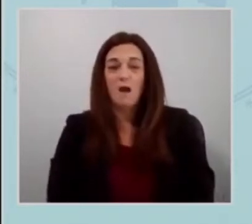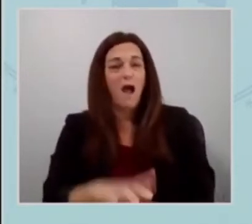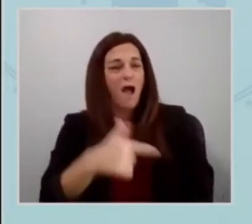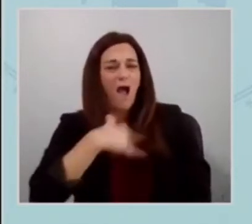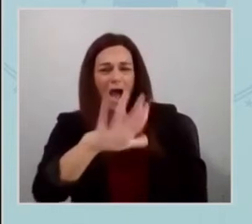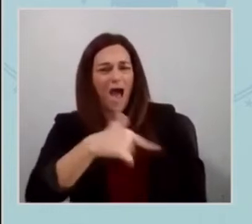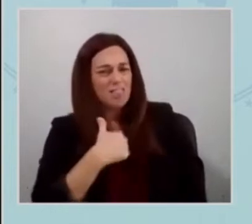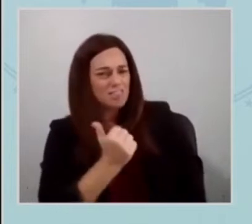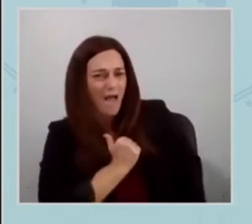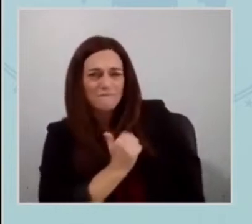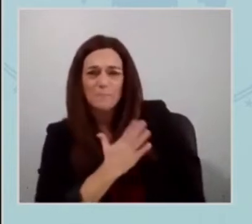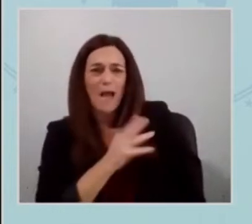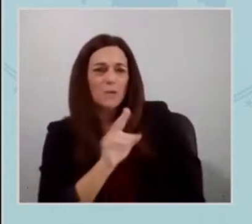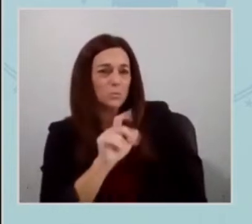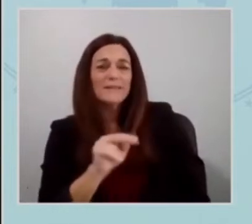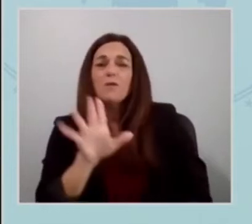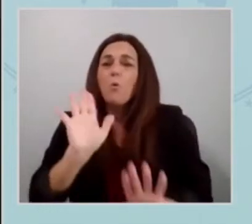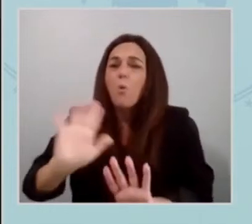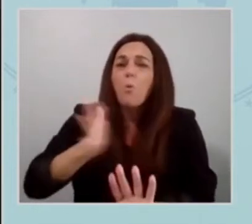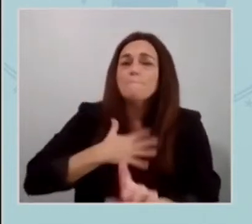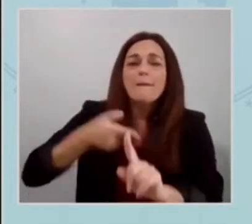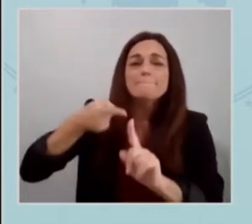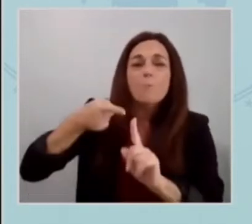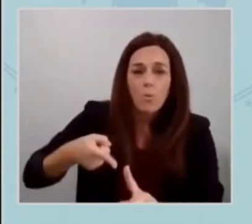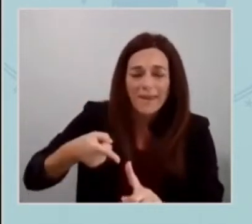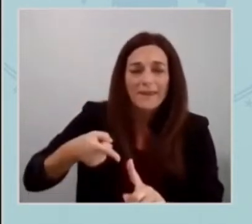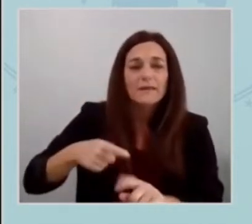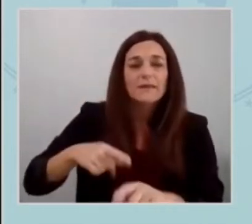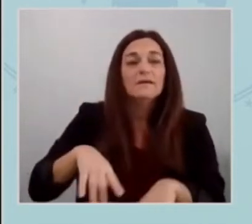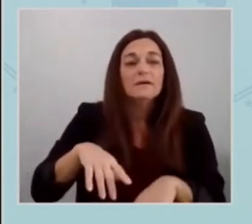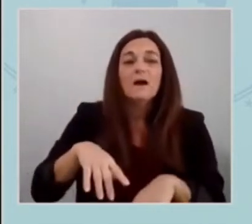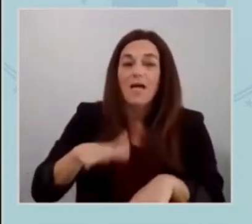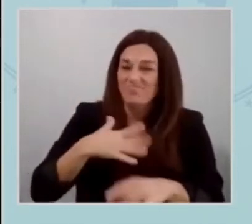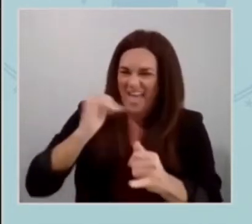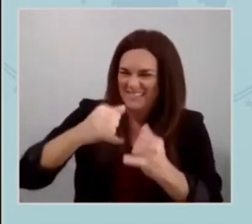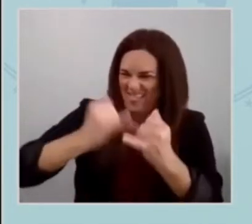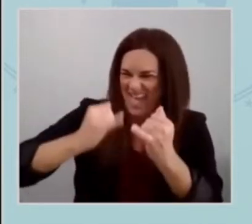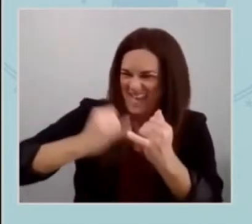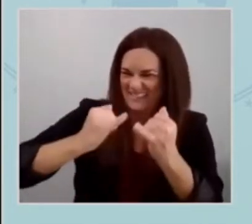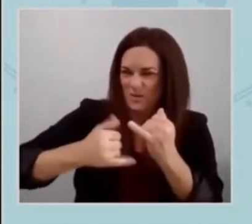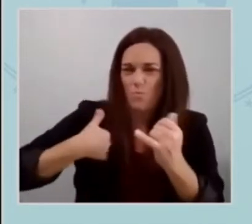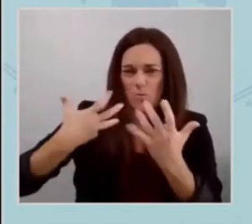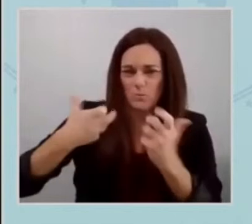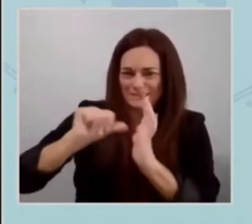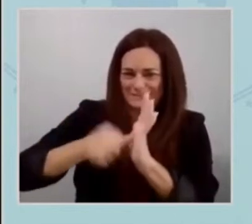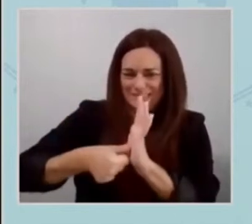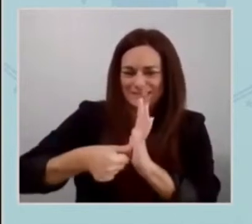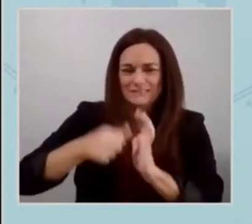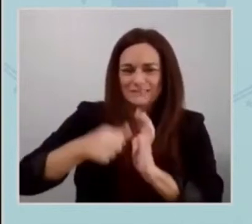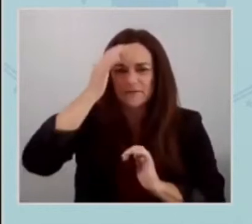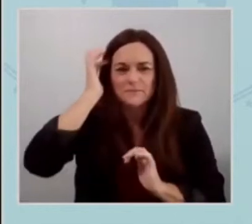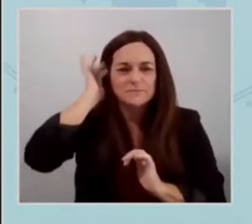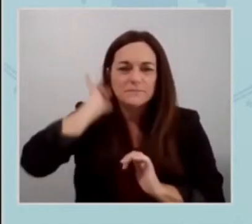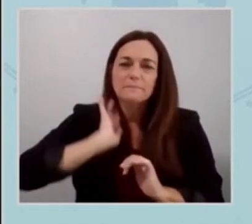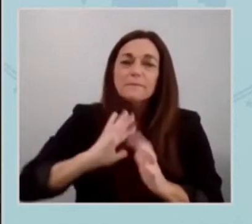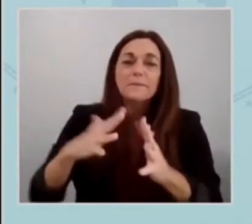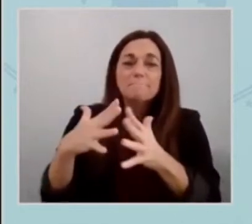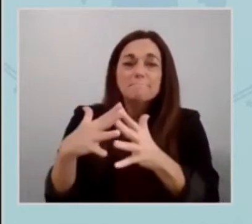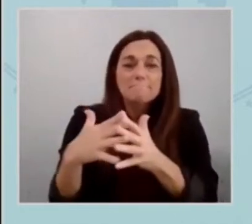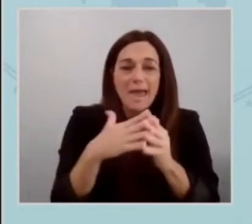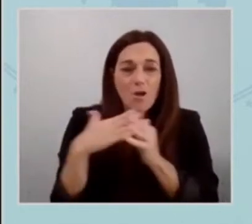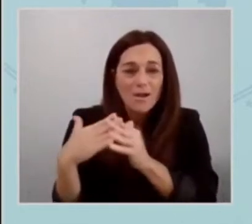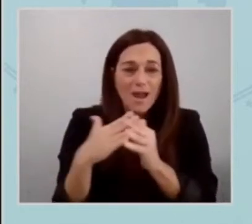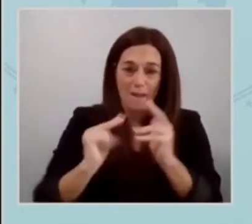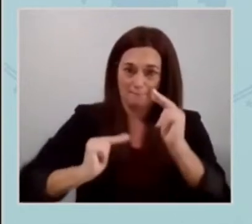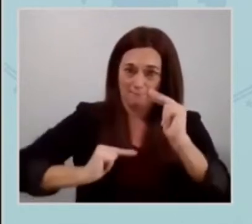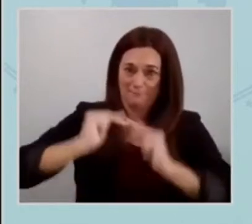of a union. I know. That's why I love my union. No, I know. but my point is, that's the last point I